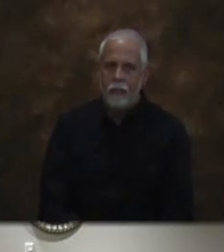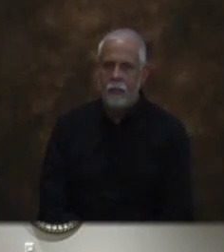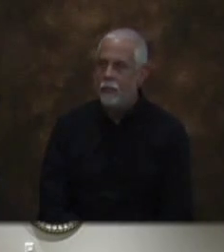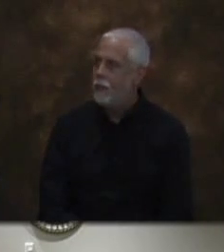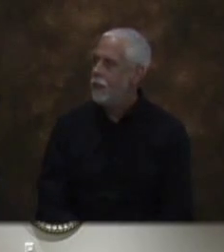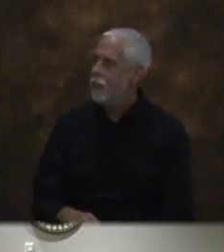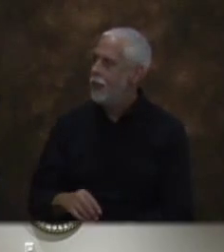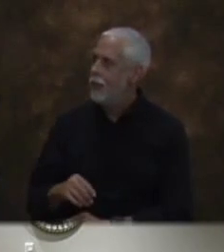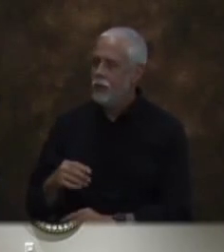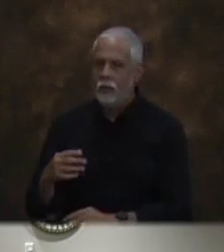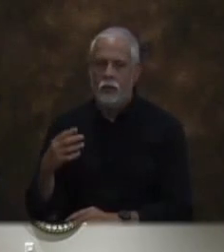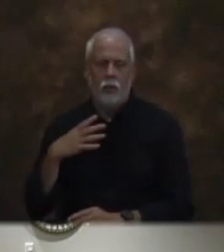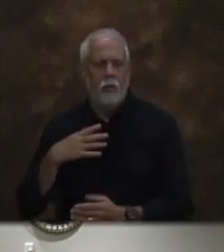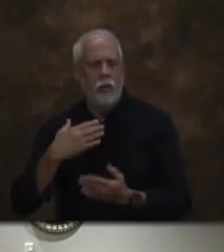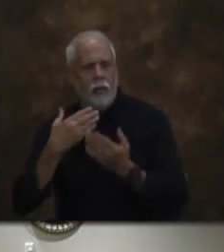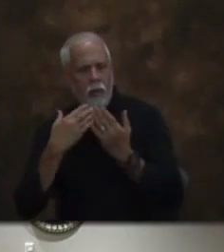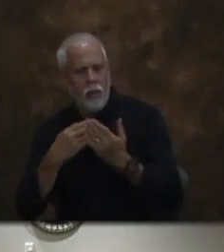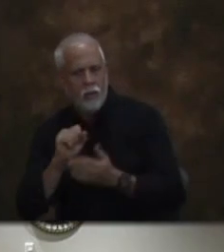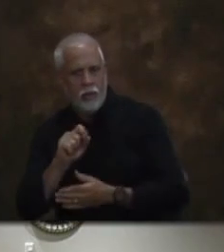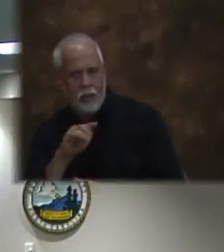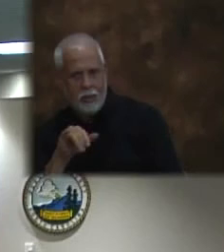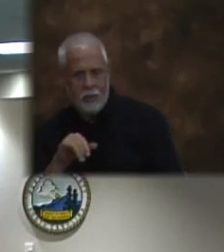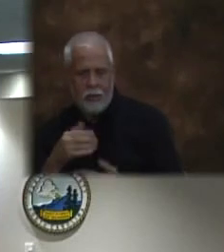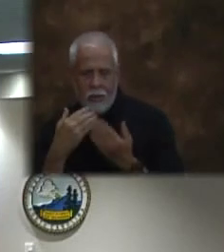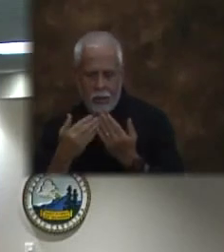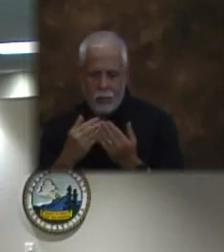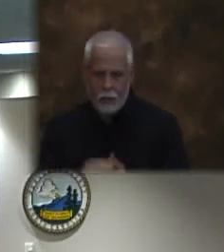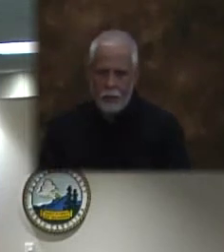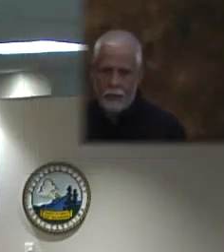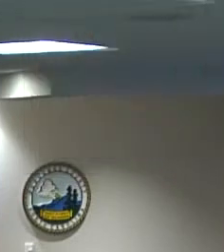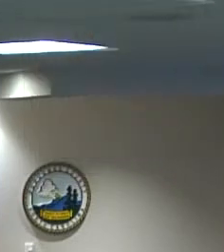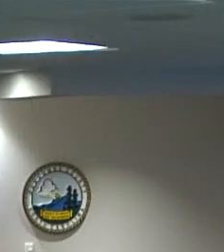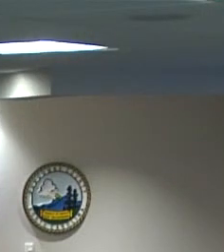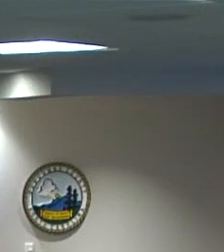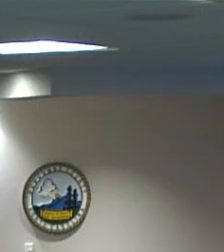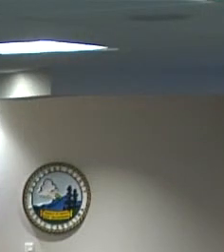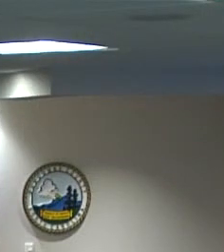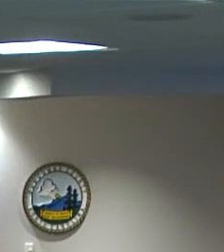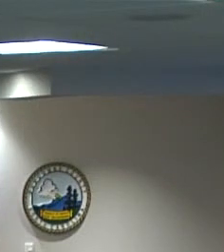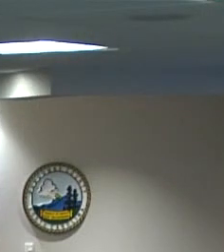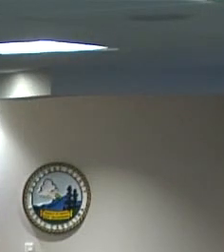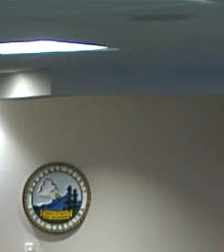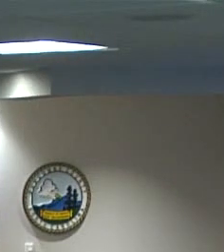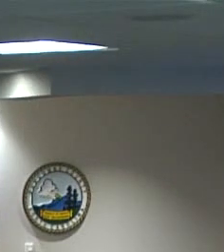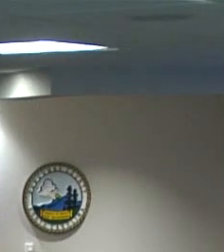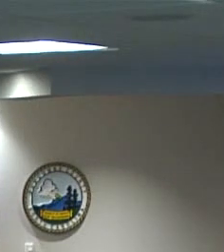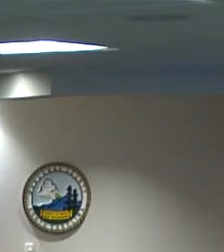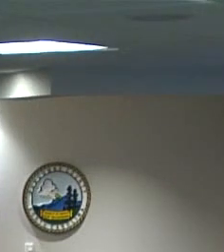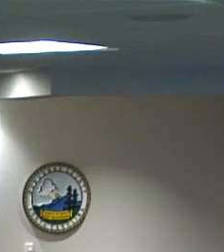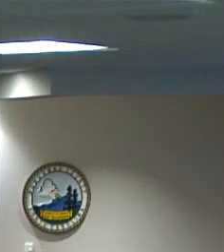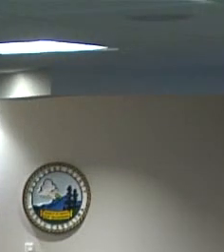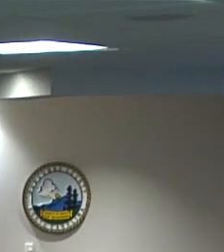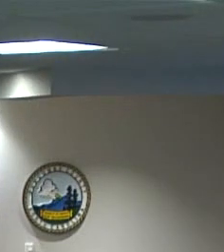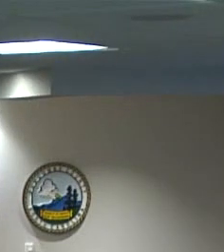All right, great. Thank you, Stacy. Appreciate it. All right, the next item on the agenda